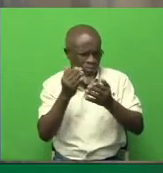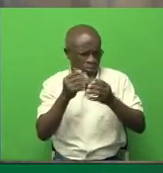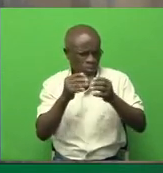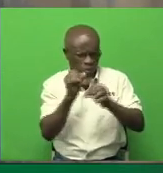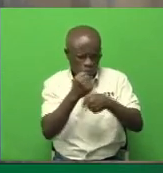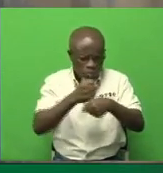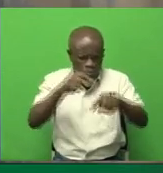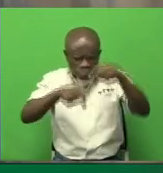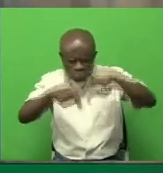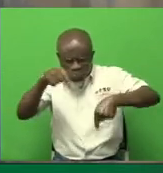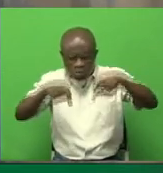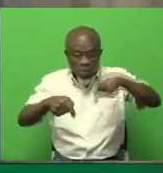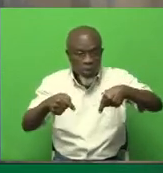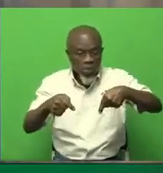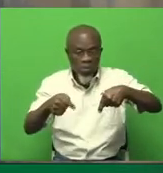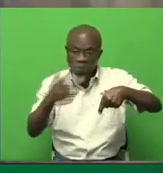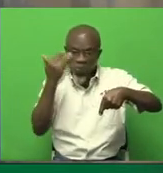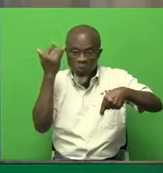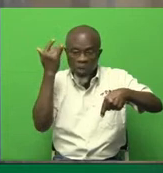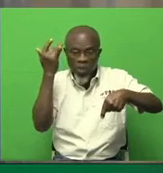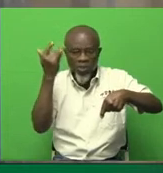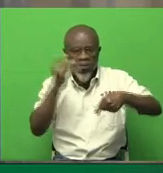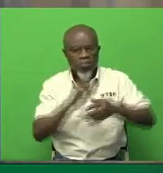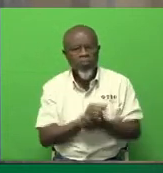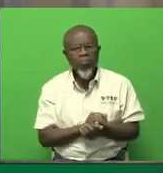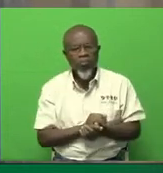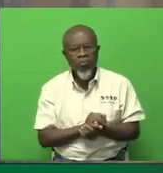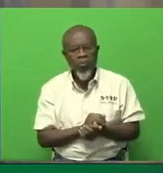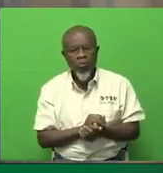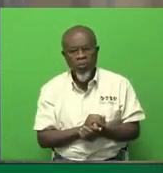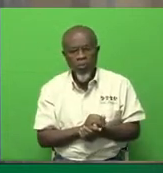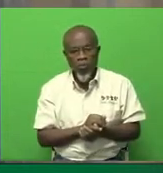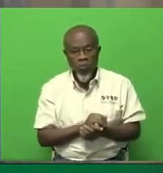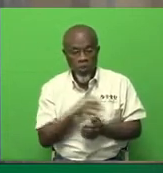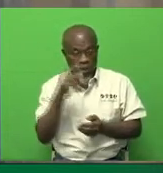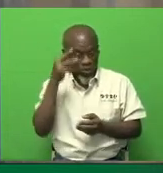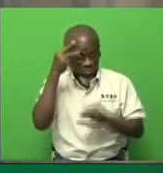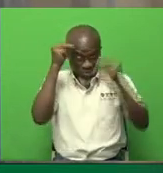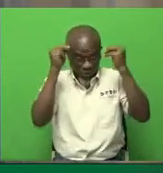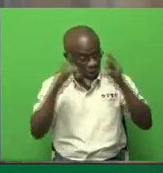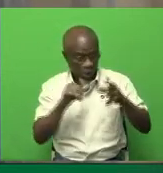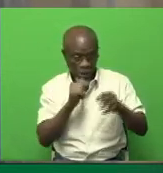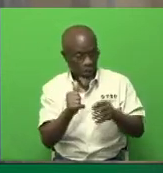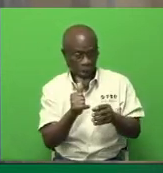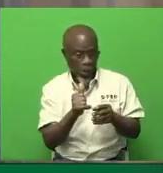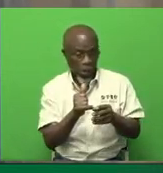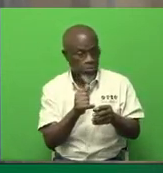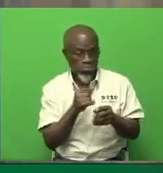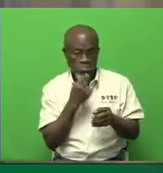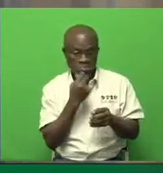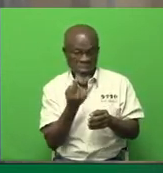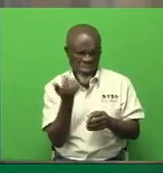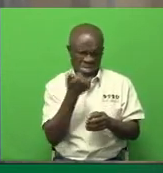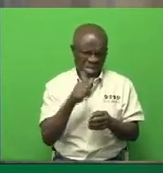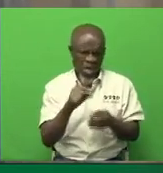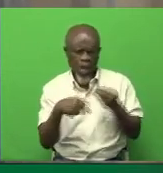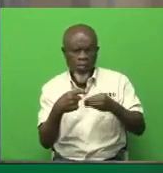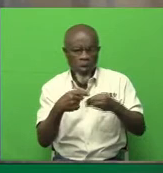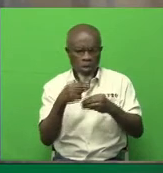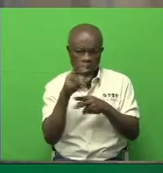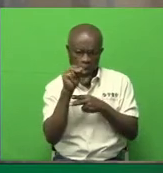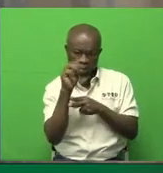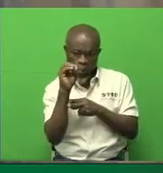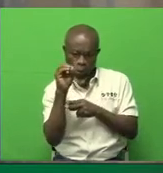their Mr does not mention our ratings of Moody's in his speech on Monday and we are not surprised they may say did not tell us